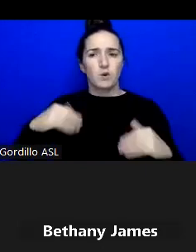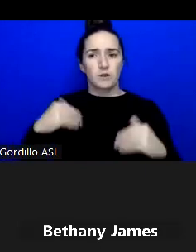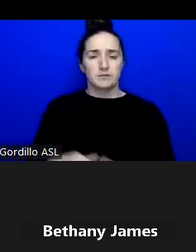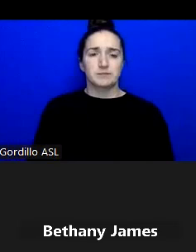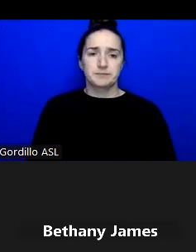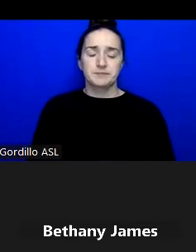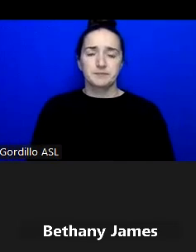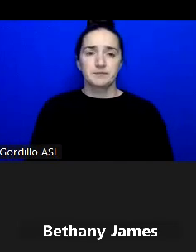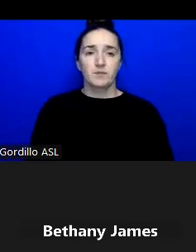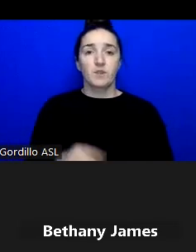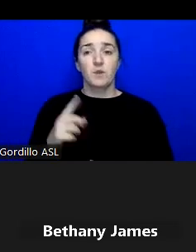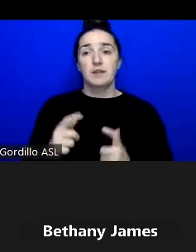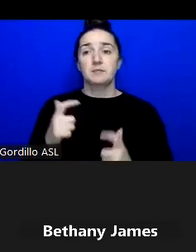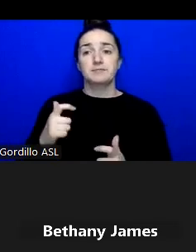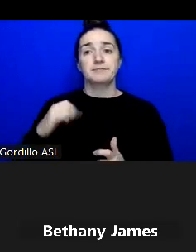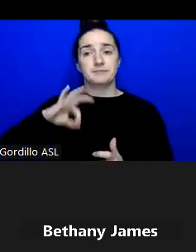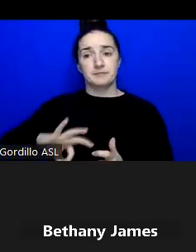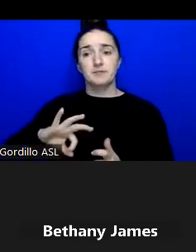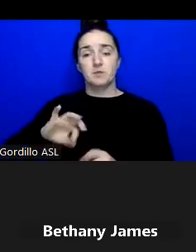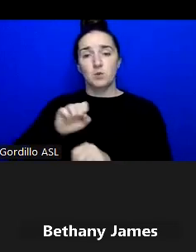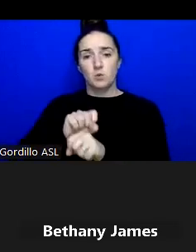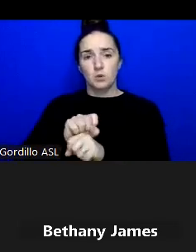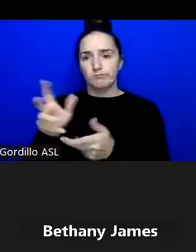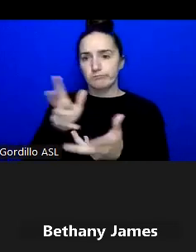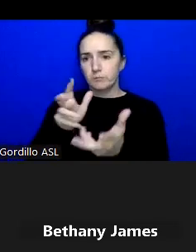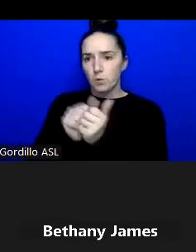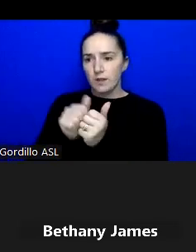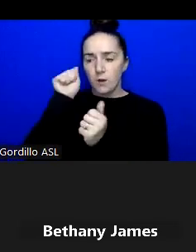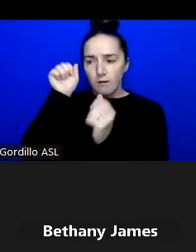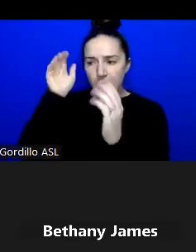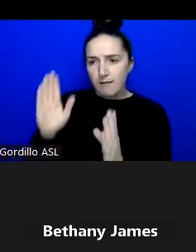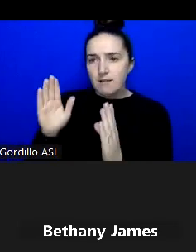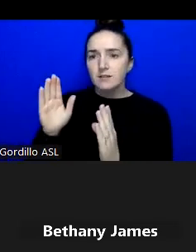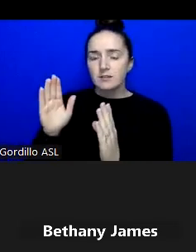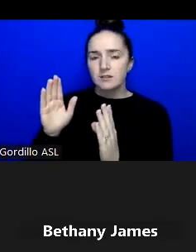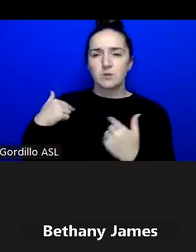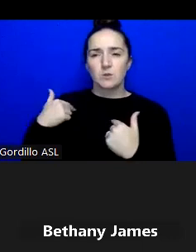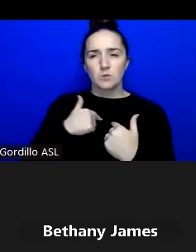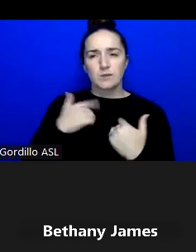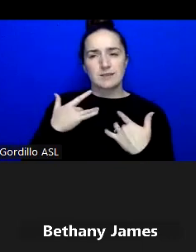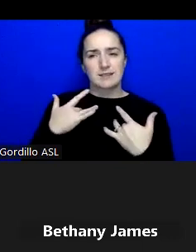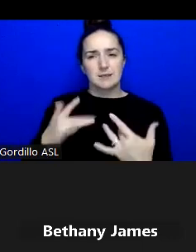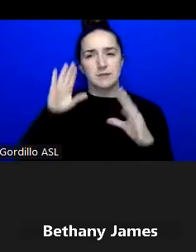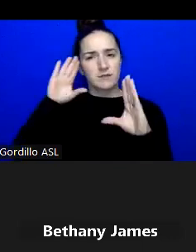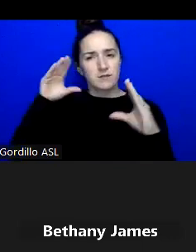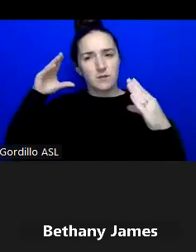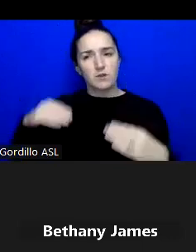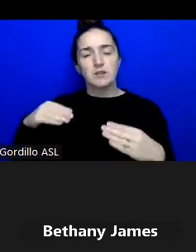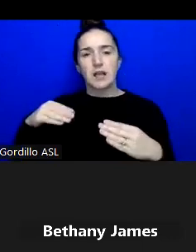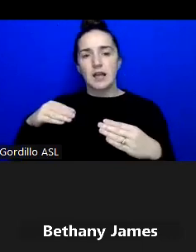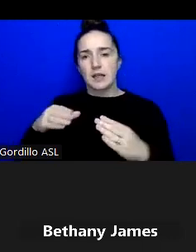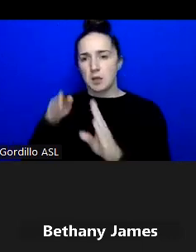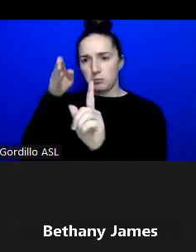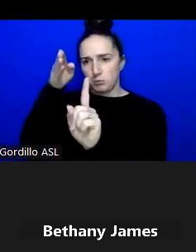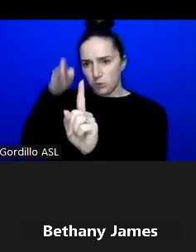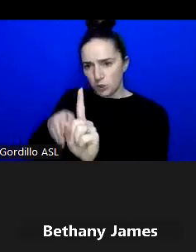advantages to working with an audiologist is that we tend to be very focused on person-centered care